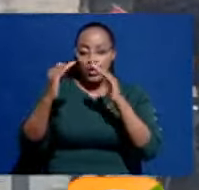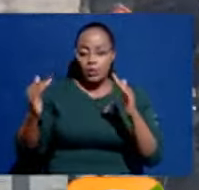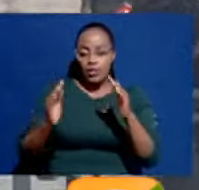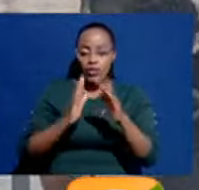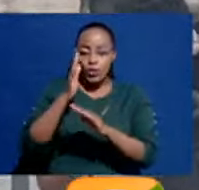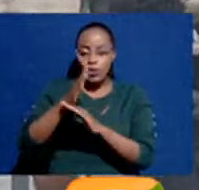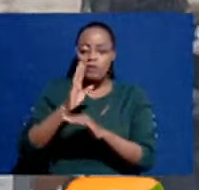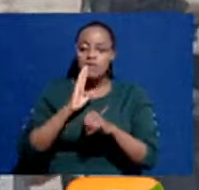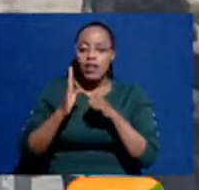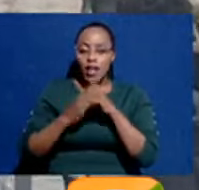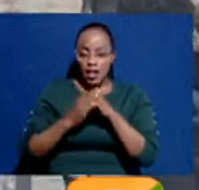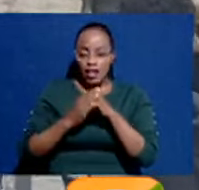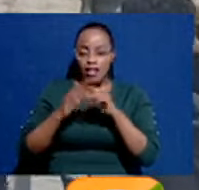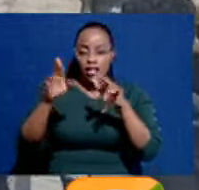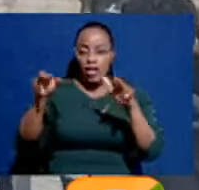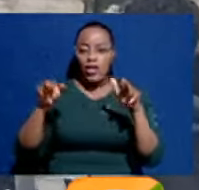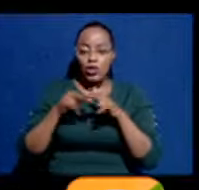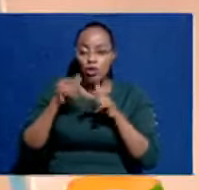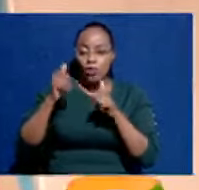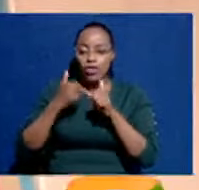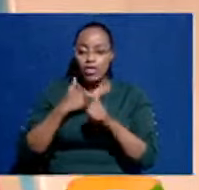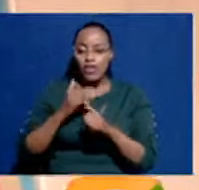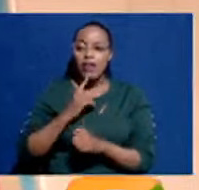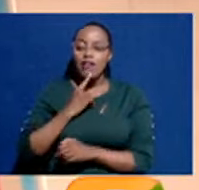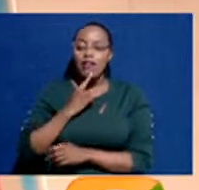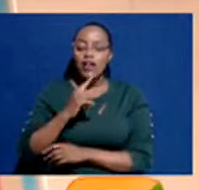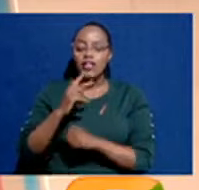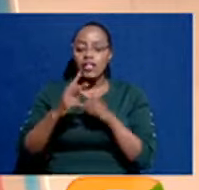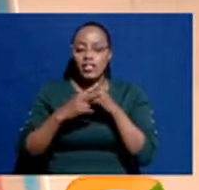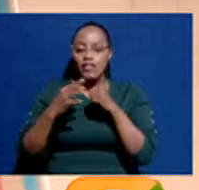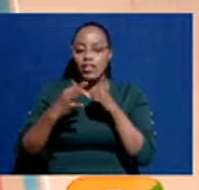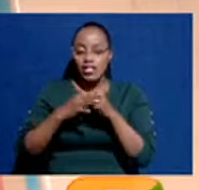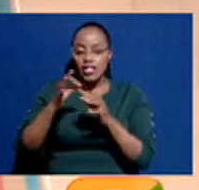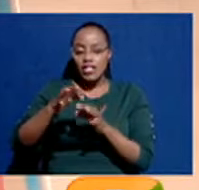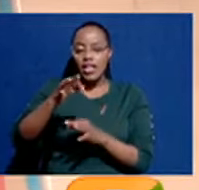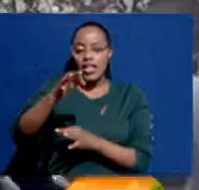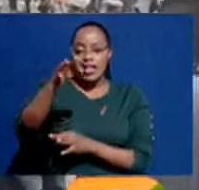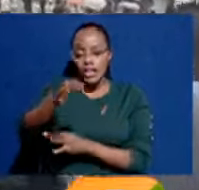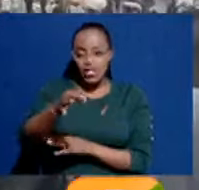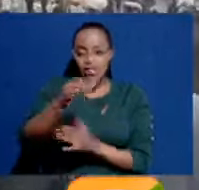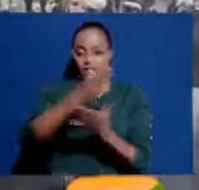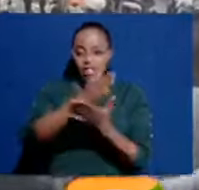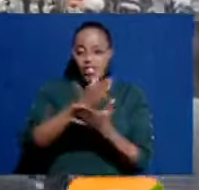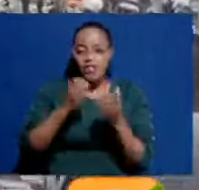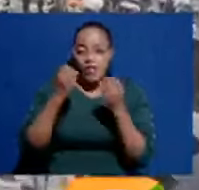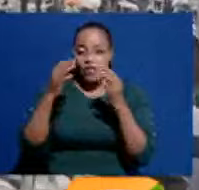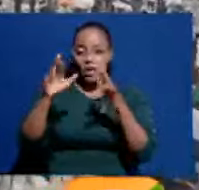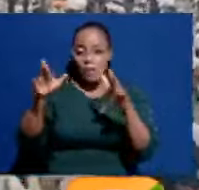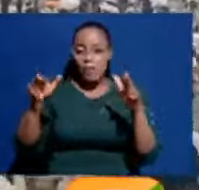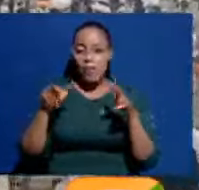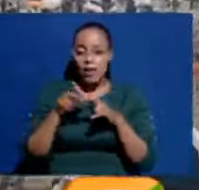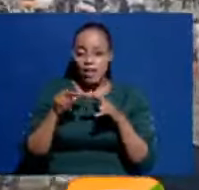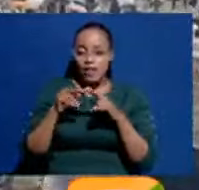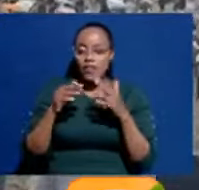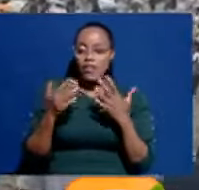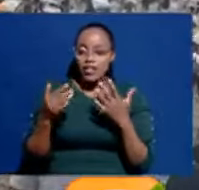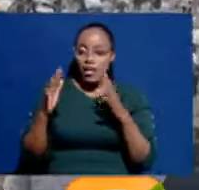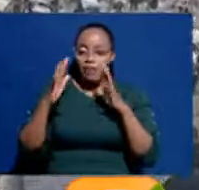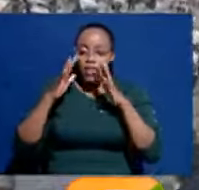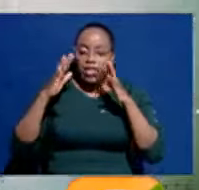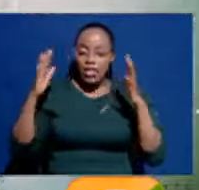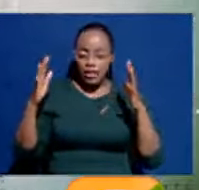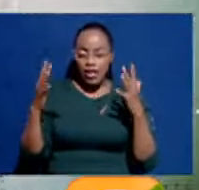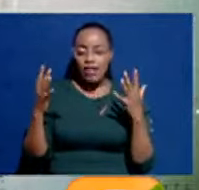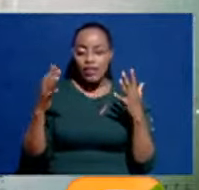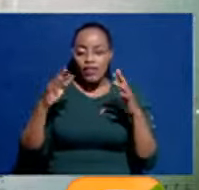over 9,000 rooms covering 178 acres. Some of the many rooms in this mass complex